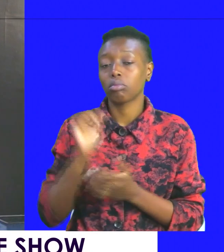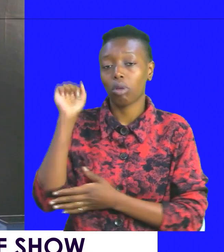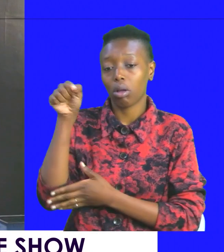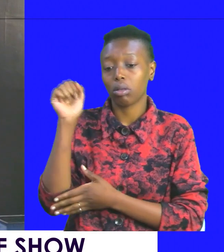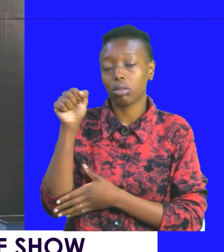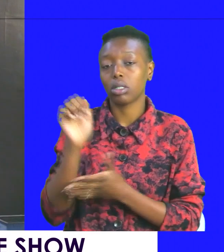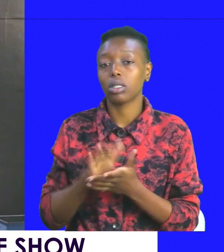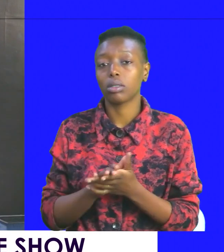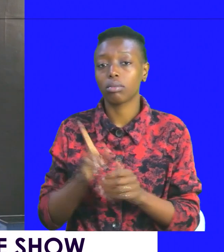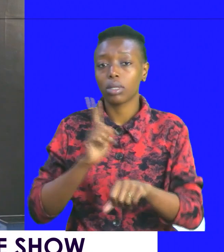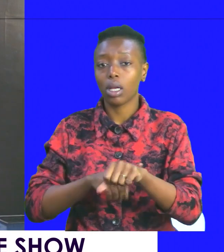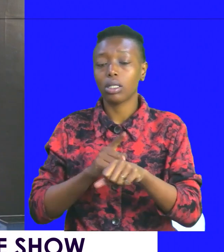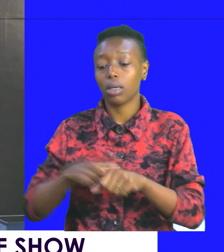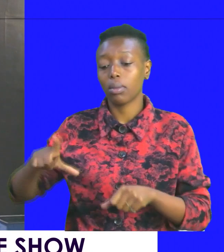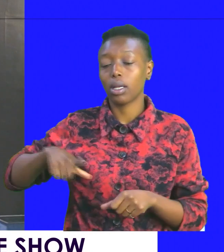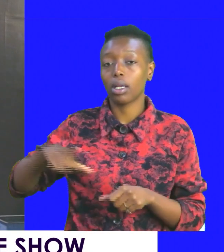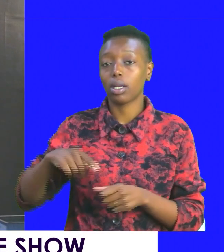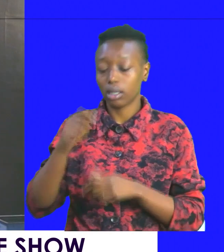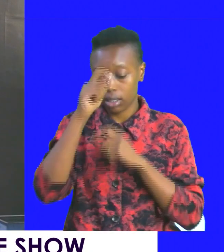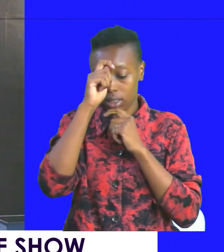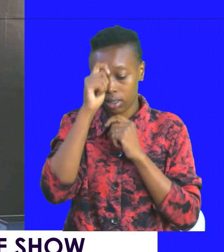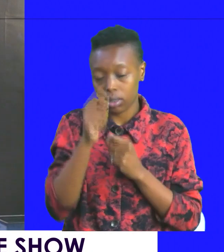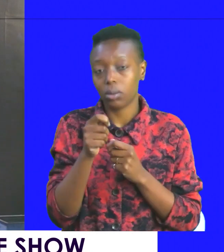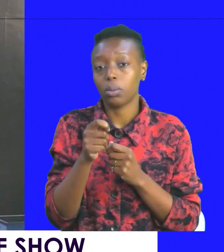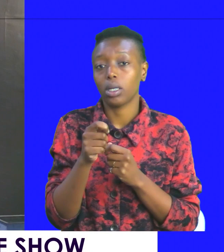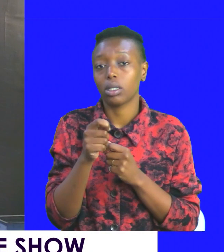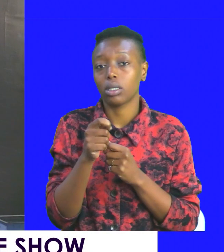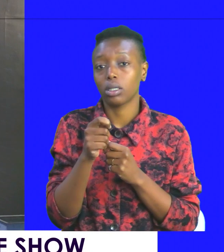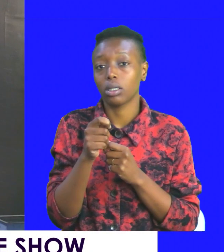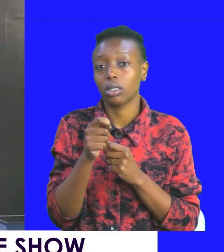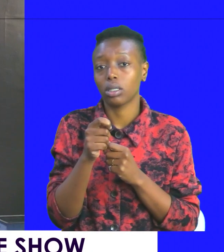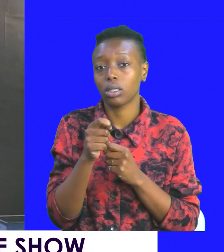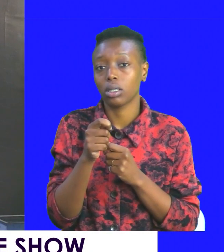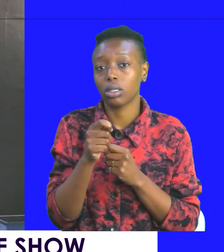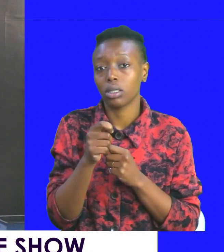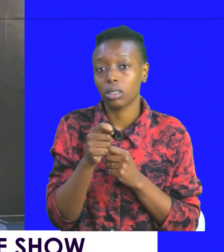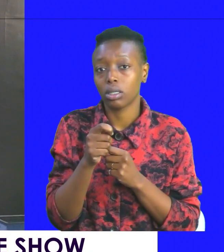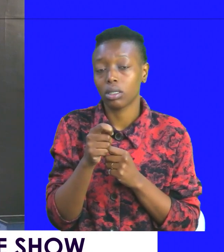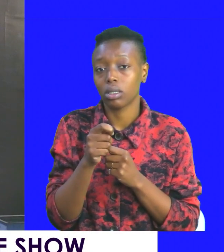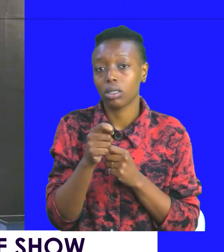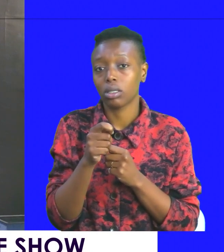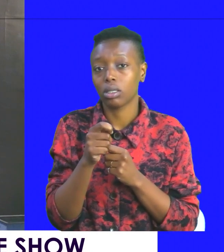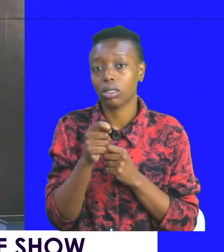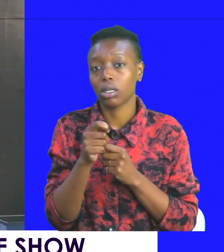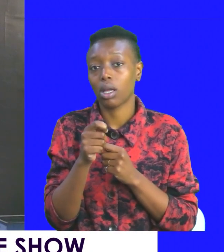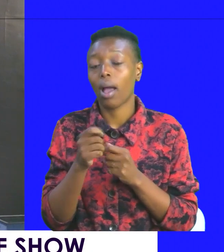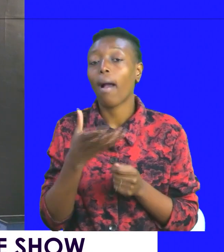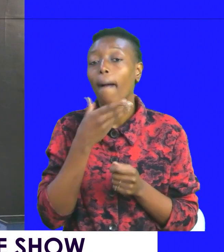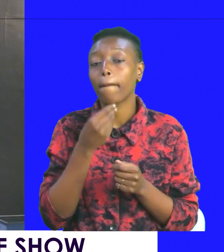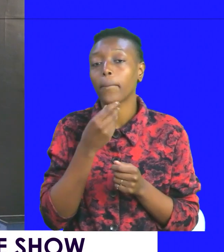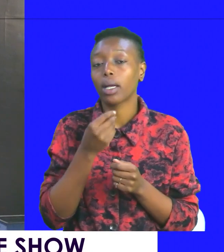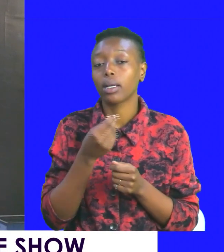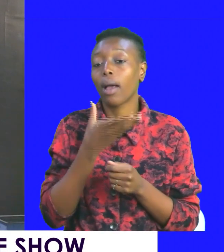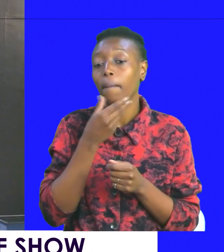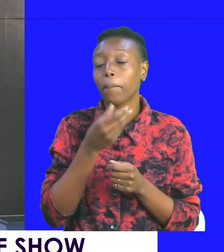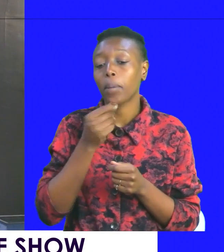woman respects a man, the man feels loved. But on the other side, I heard a lady telling